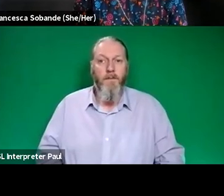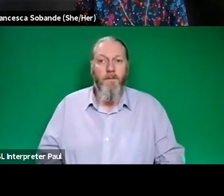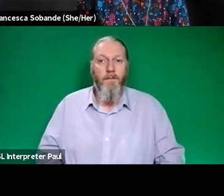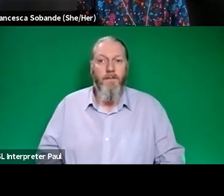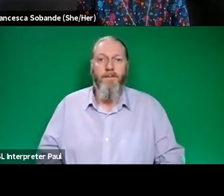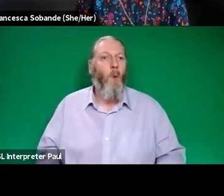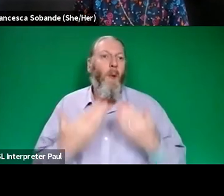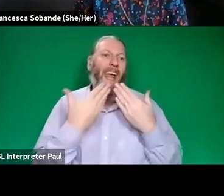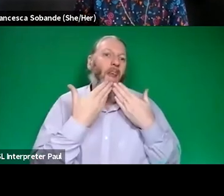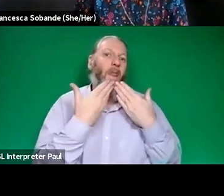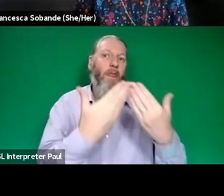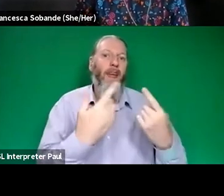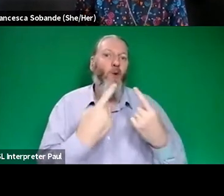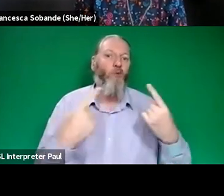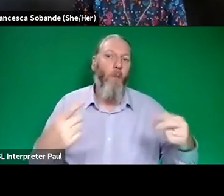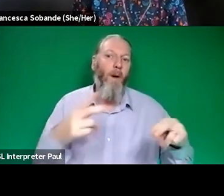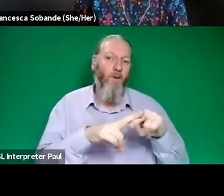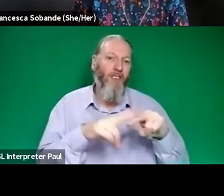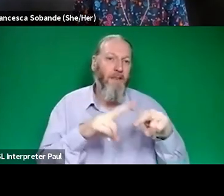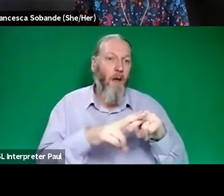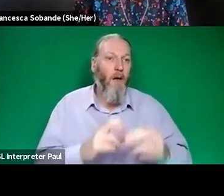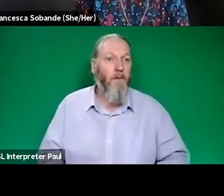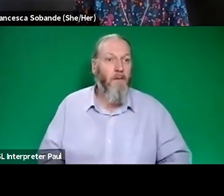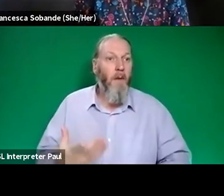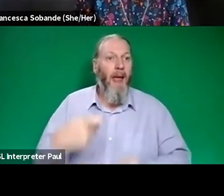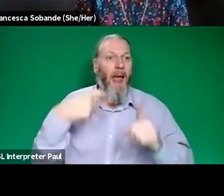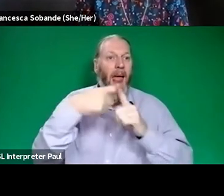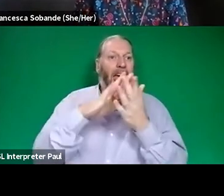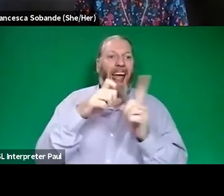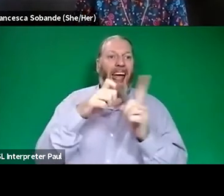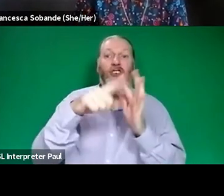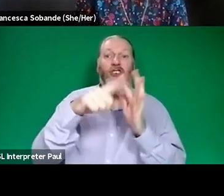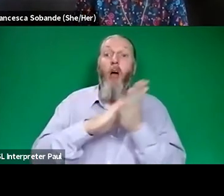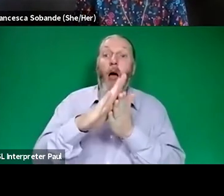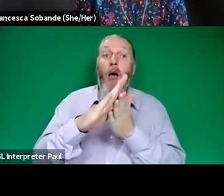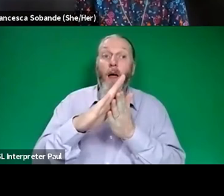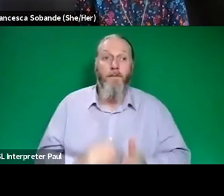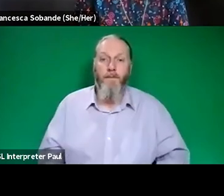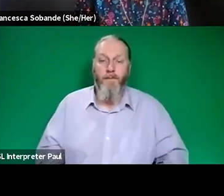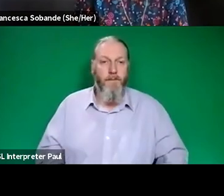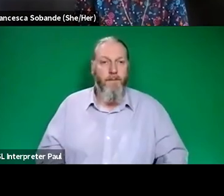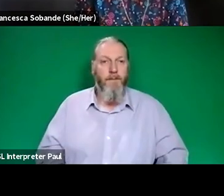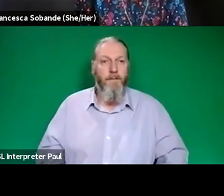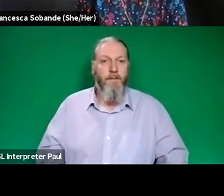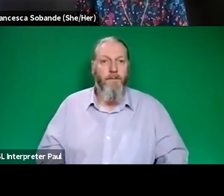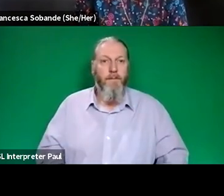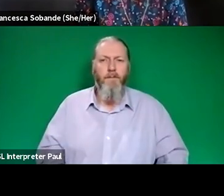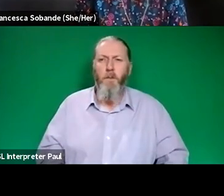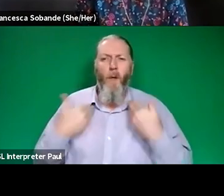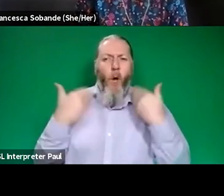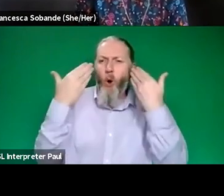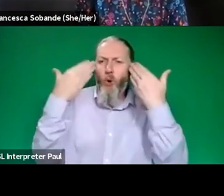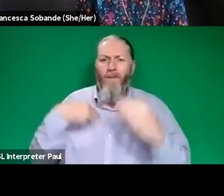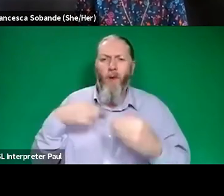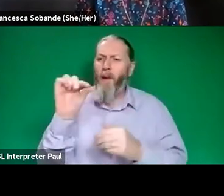Thank you so much, Francesca. Khadija? I don't know if this is sort of a divergent point, but I'm